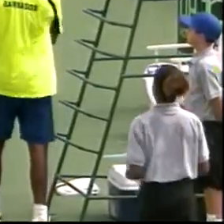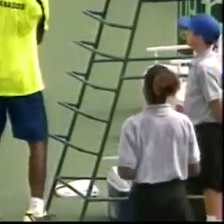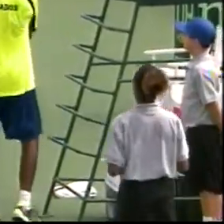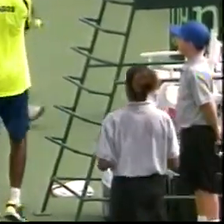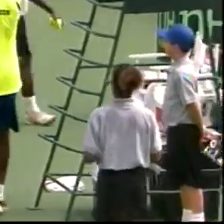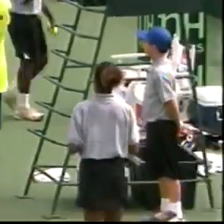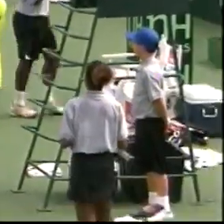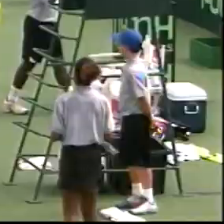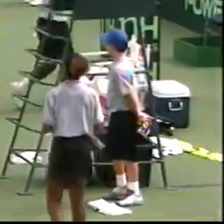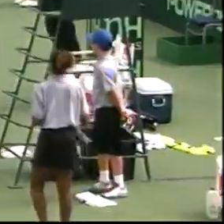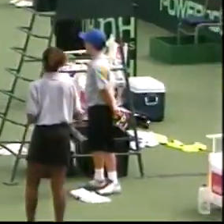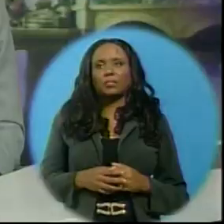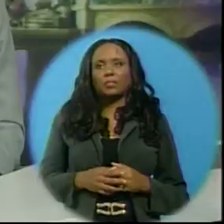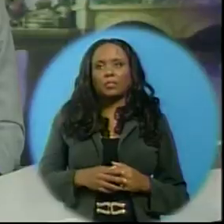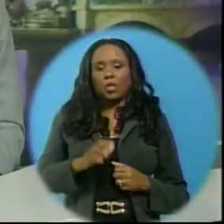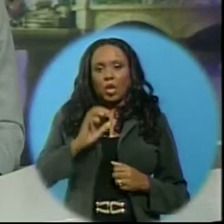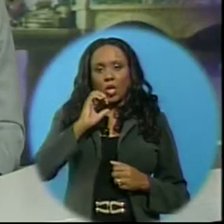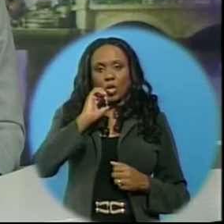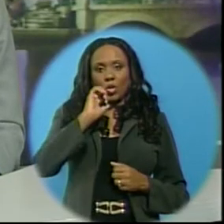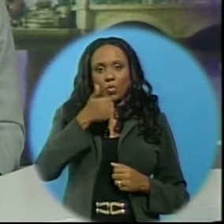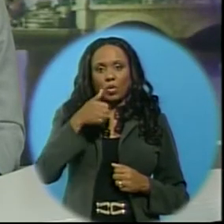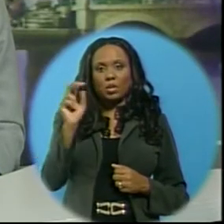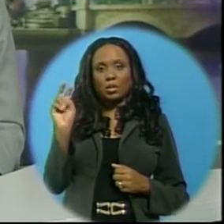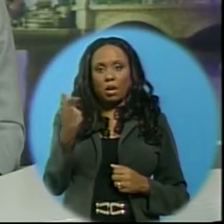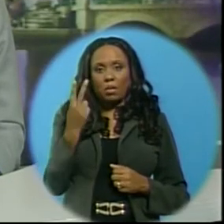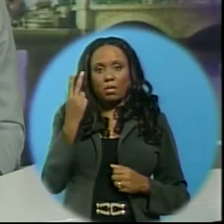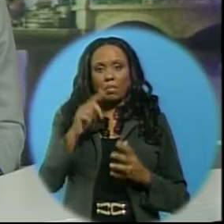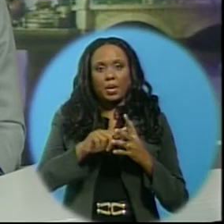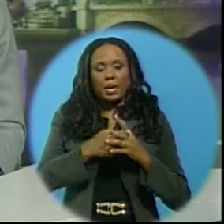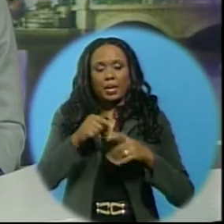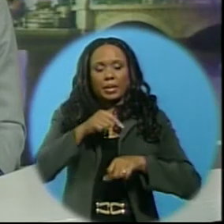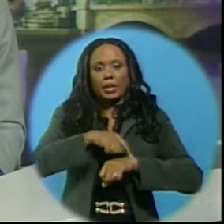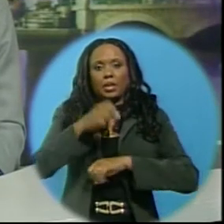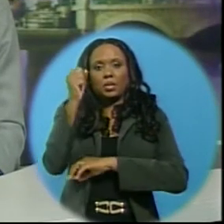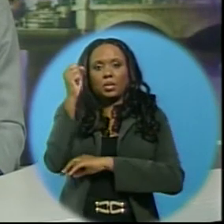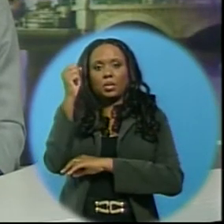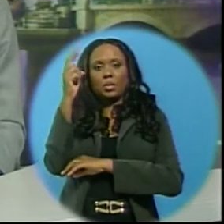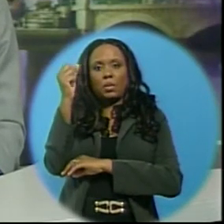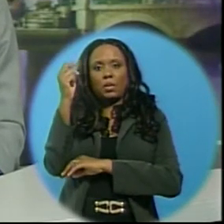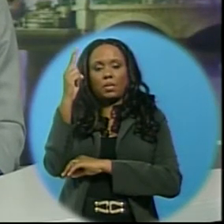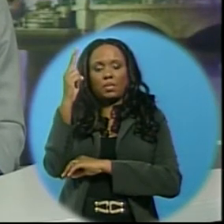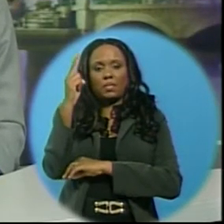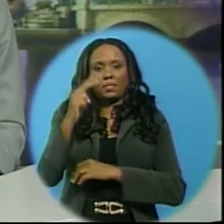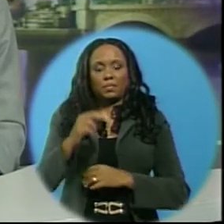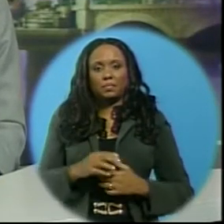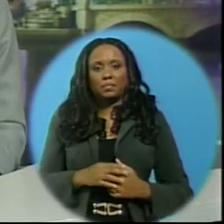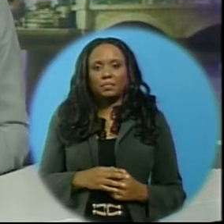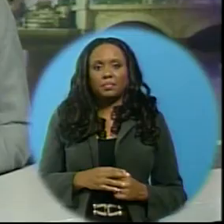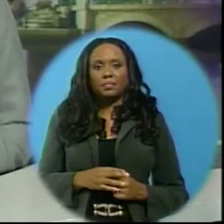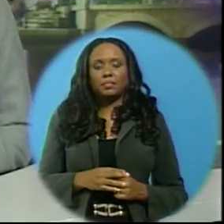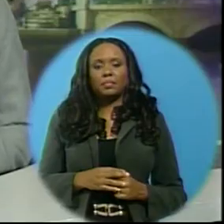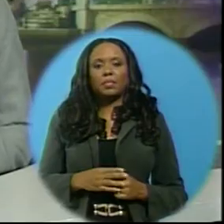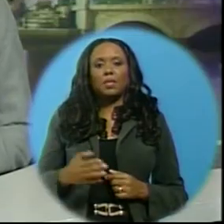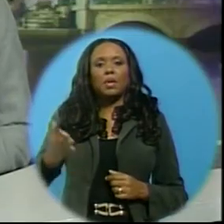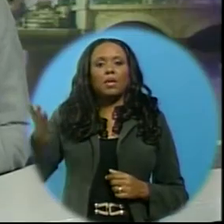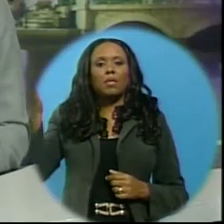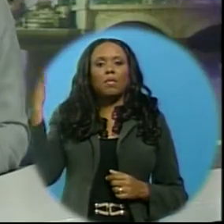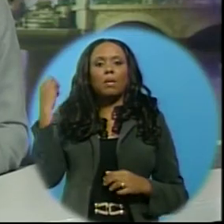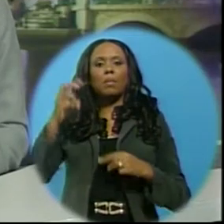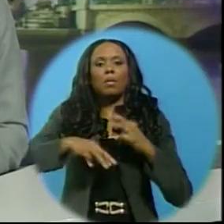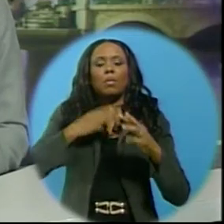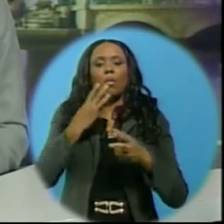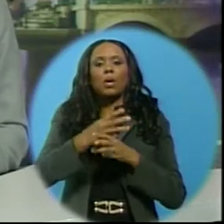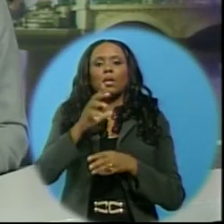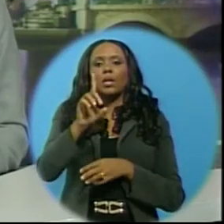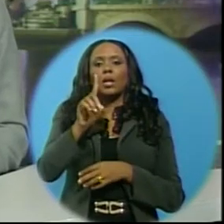Seal, CBC Sports. Well, tomorrow's doubles will begin at noon. Former undisputed world